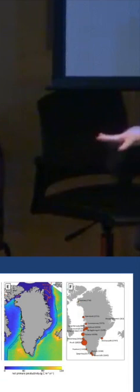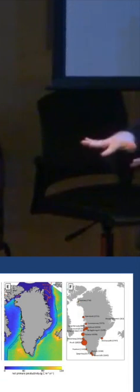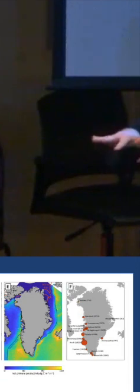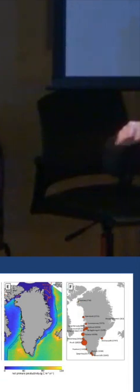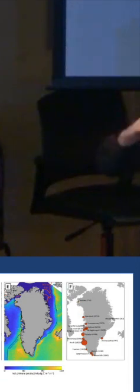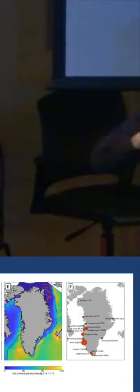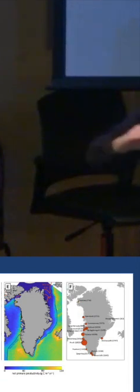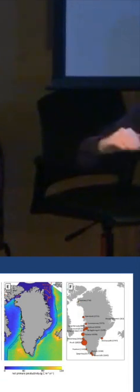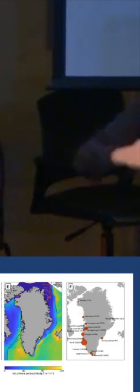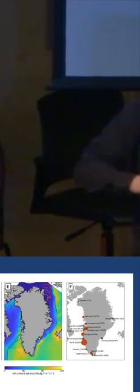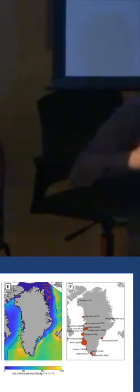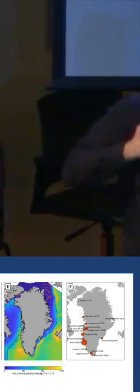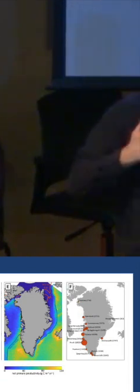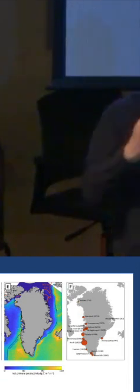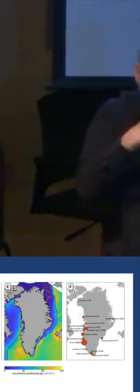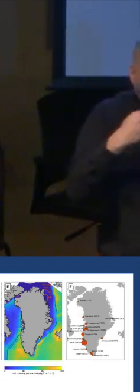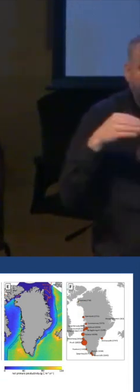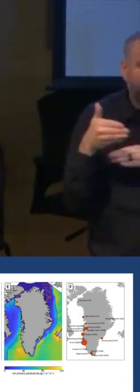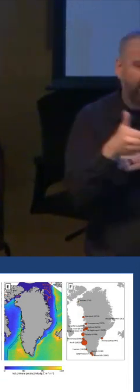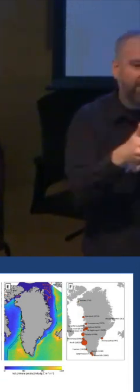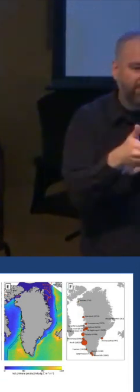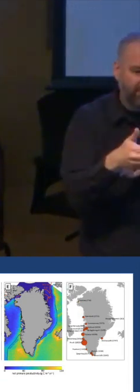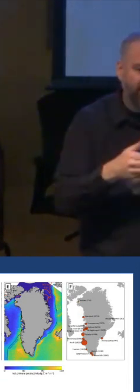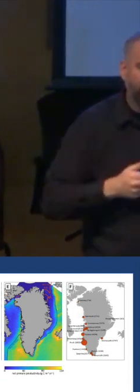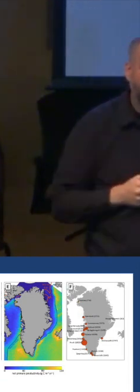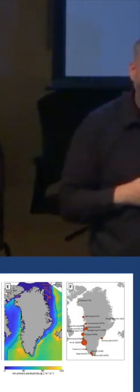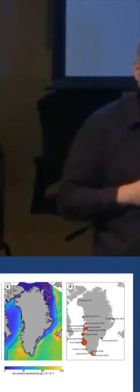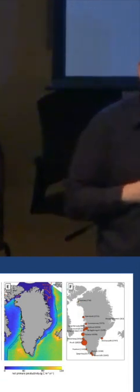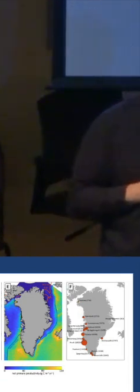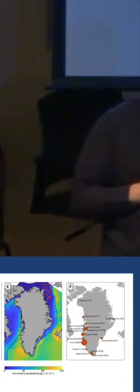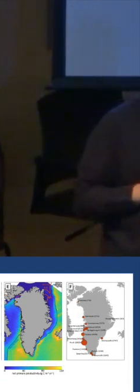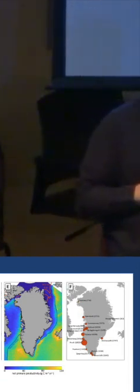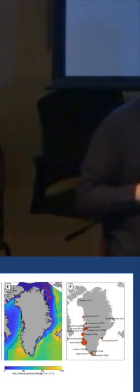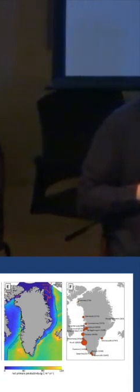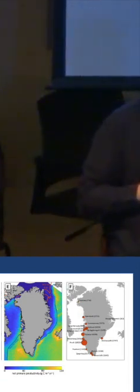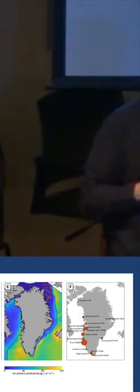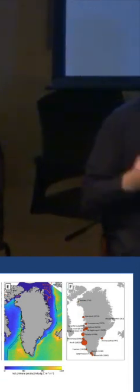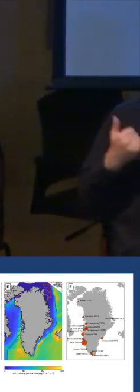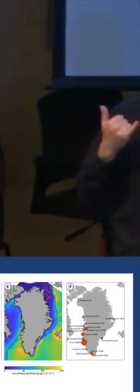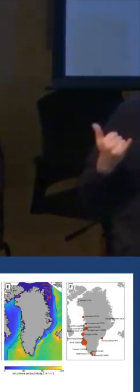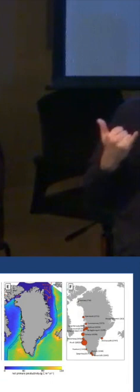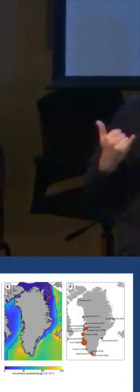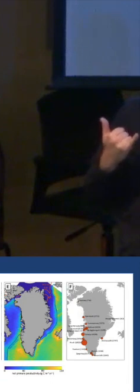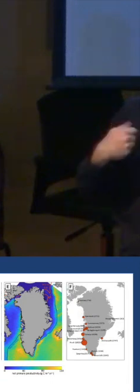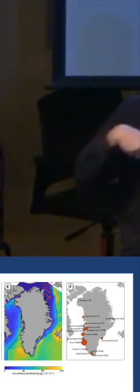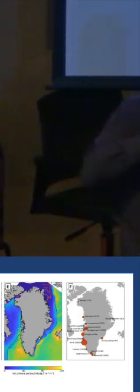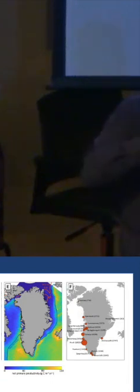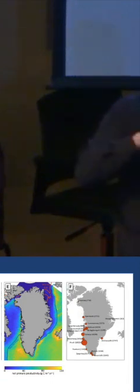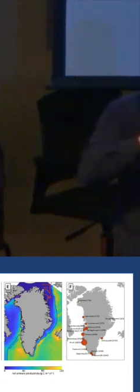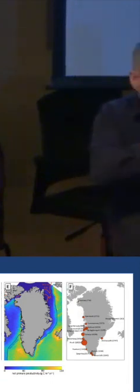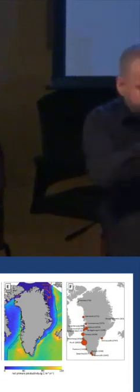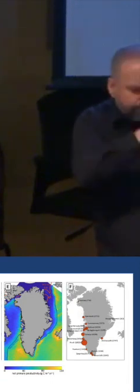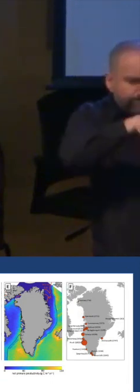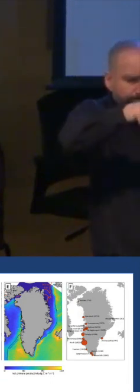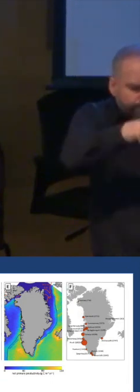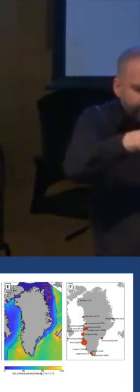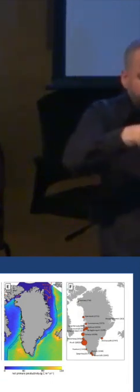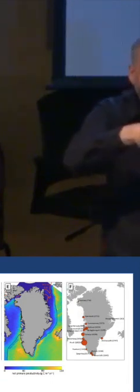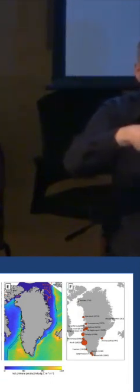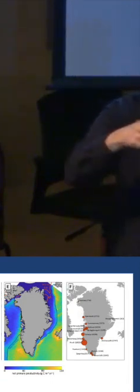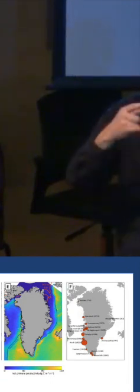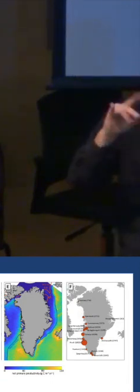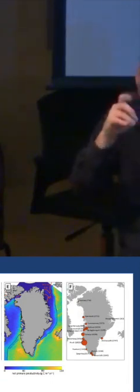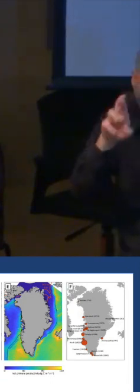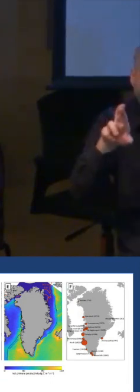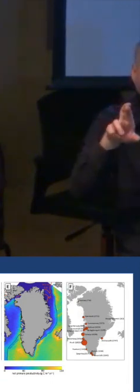what we're trying to understand now is, well, we know something about the glaciers. We know something about the ocean. We've been studying